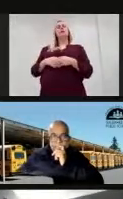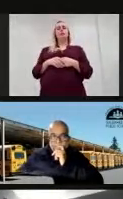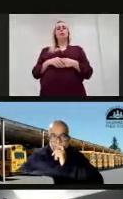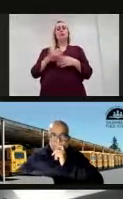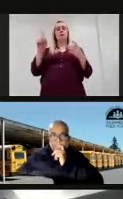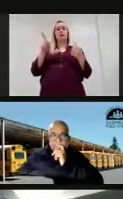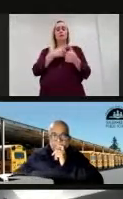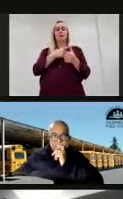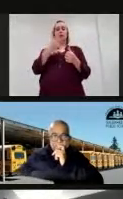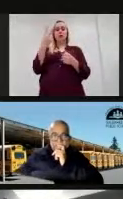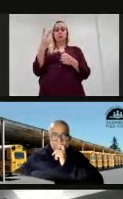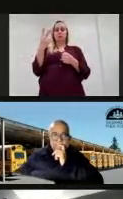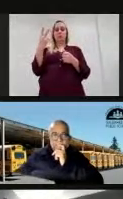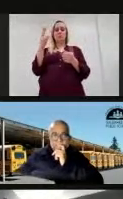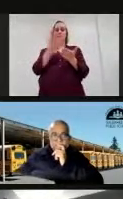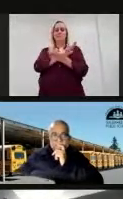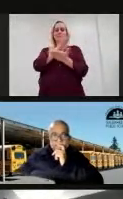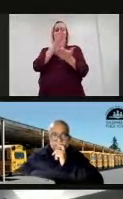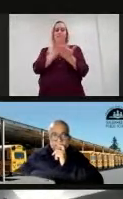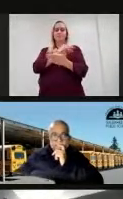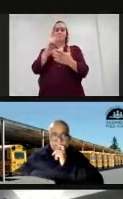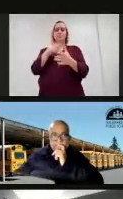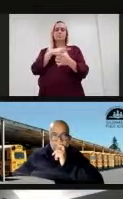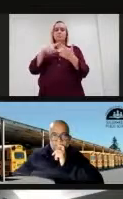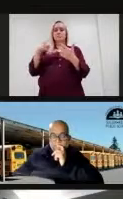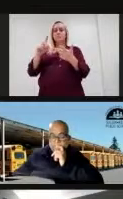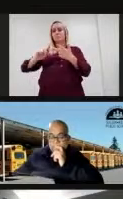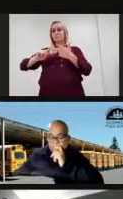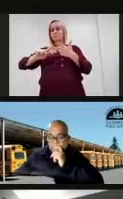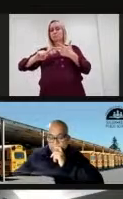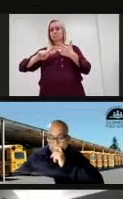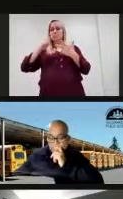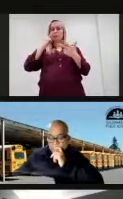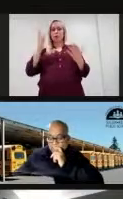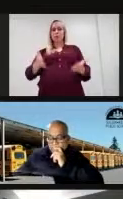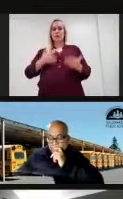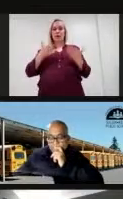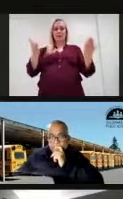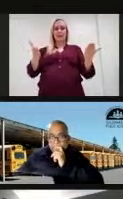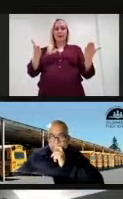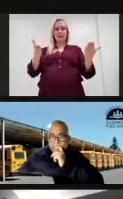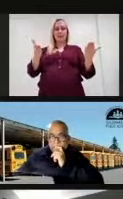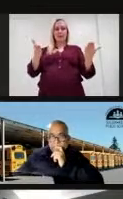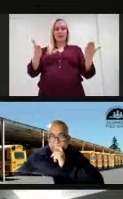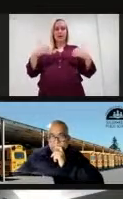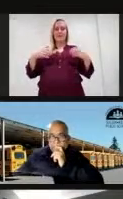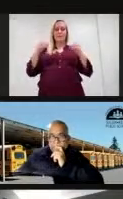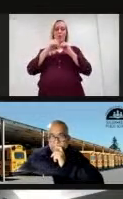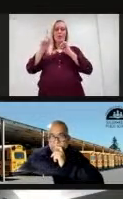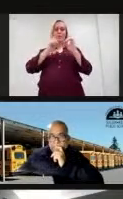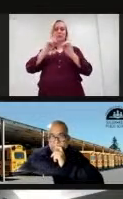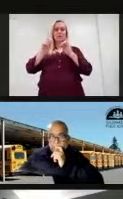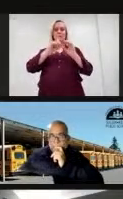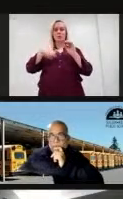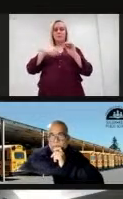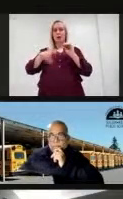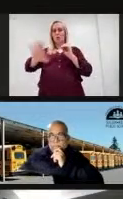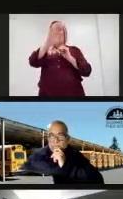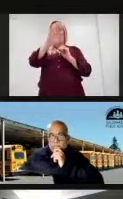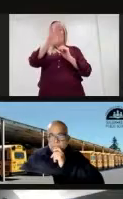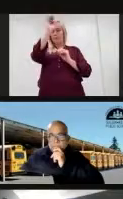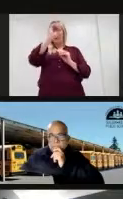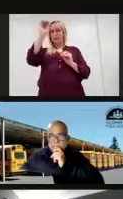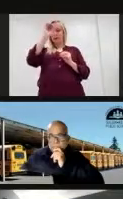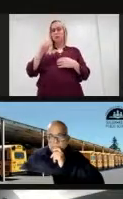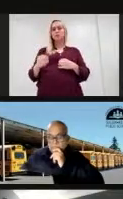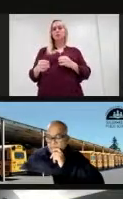two slides. And then on the third slide, where you see a recommendation, then we'll have more of a conversation about what you think about it. But in order to